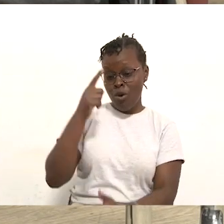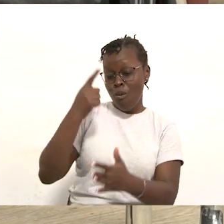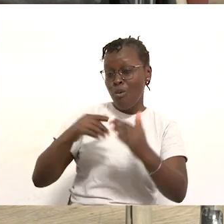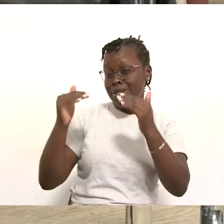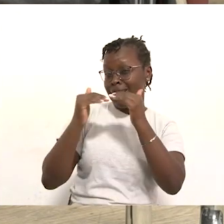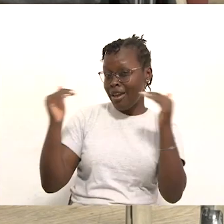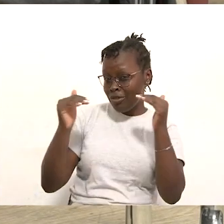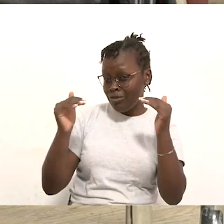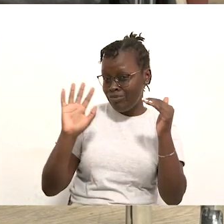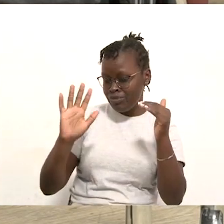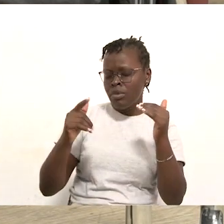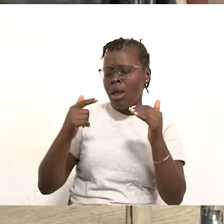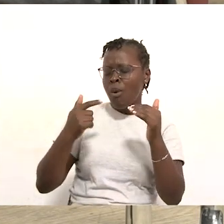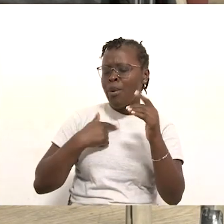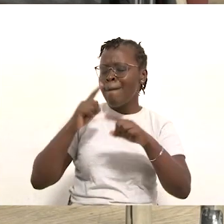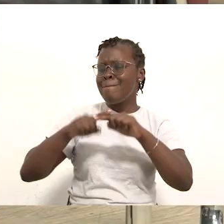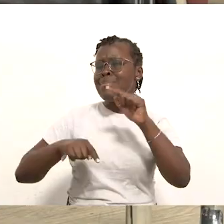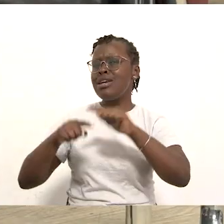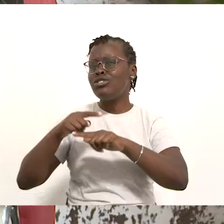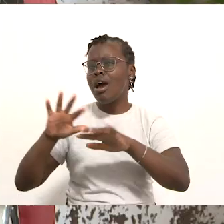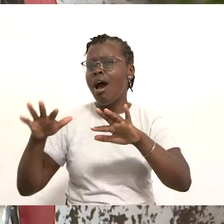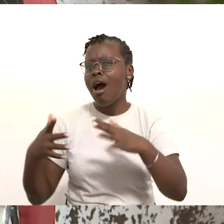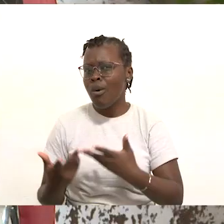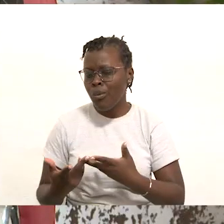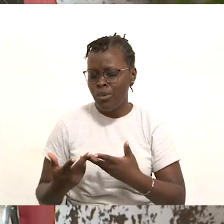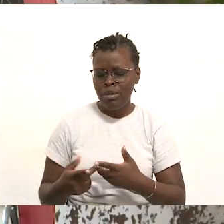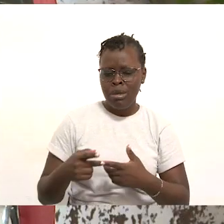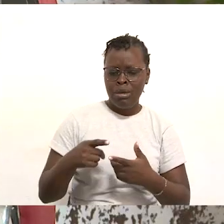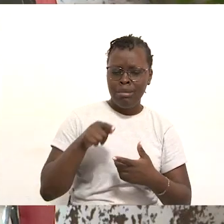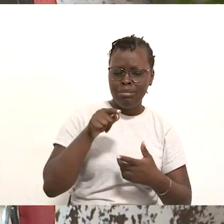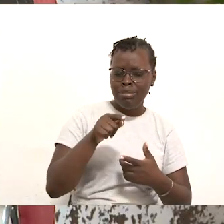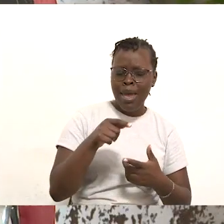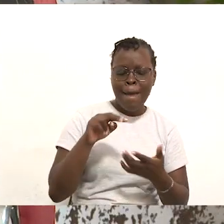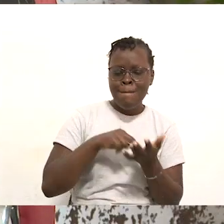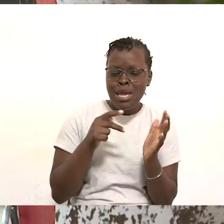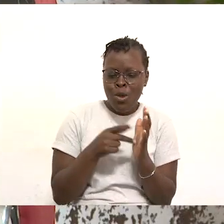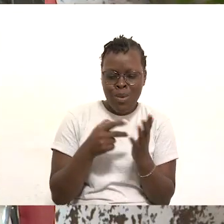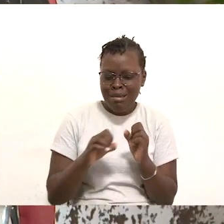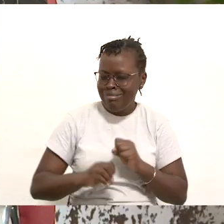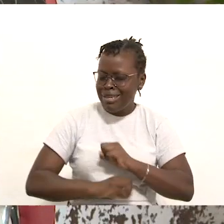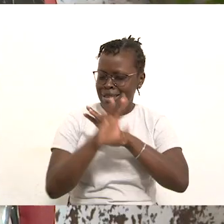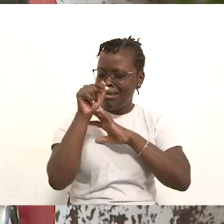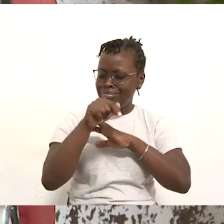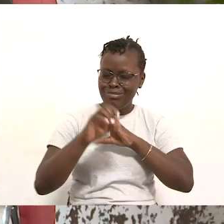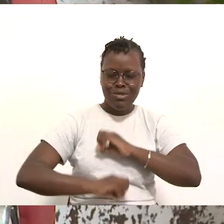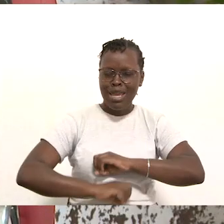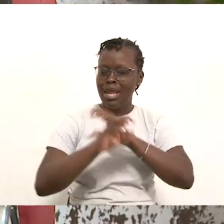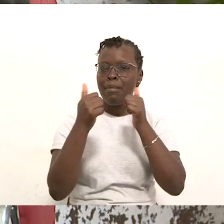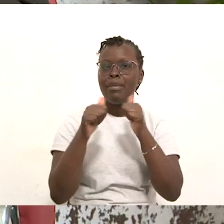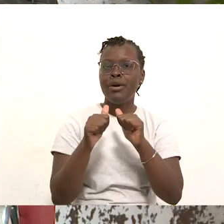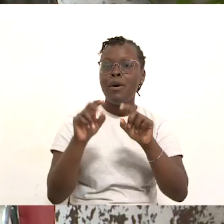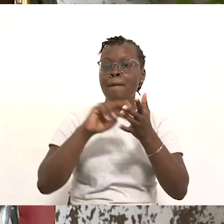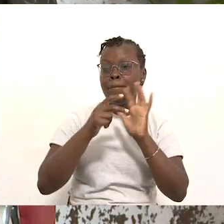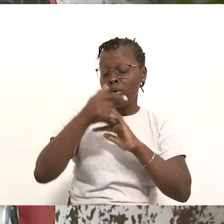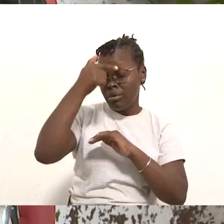the measure at which they have gained the experience, so that they can be able to be in the right